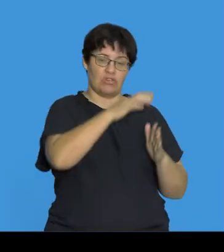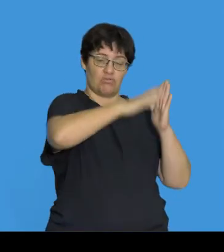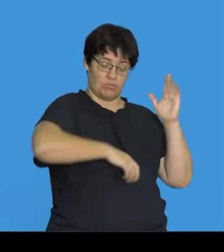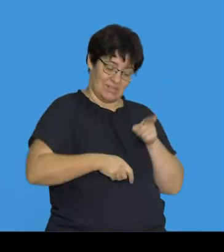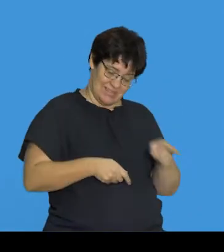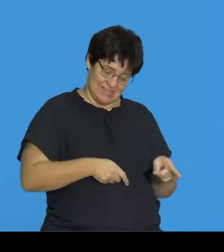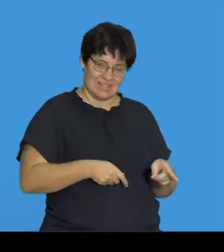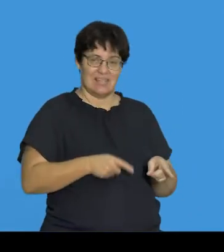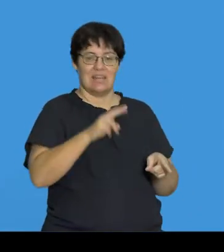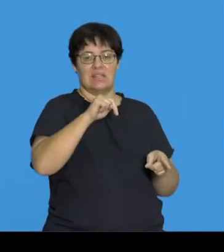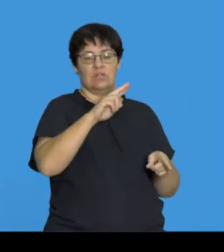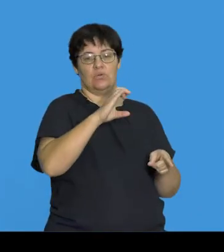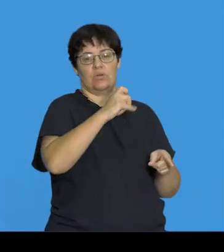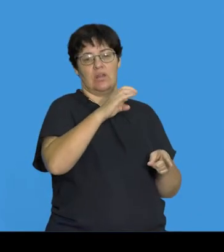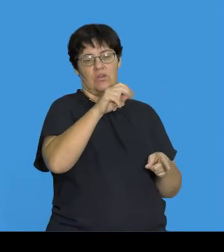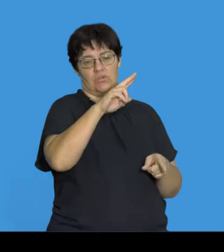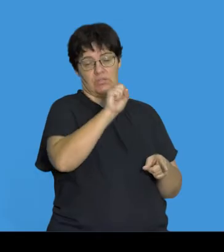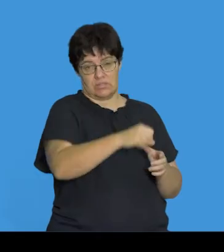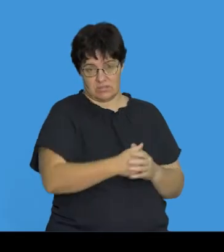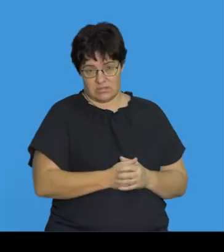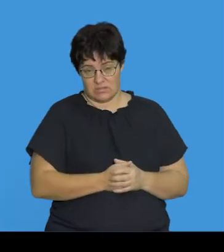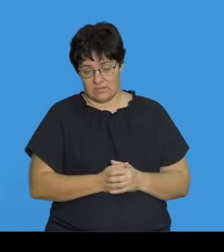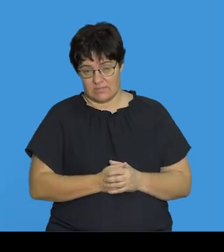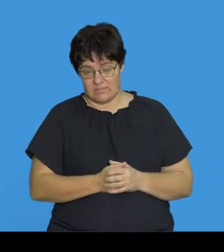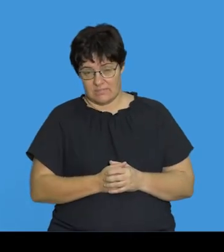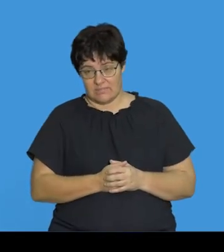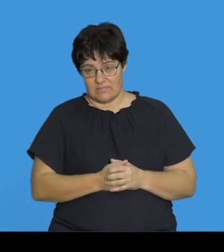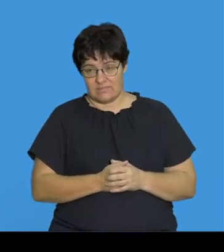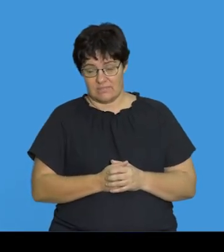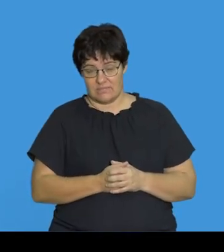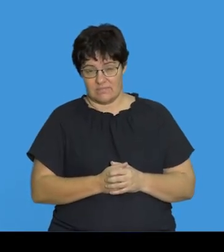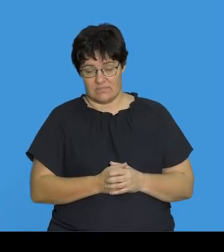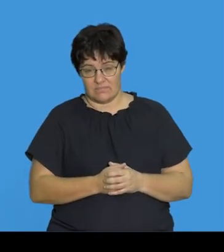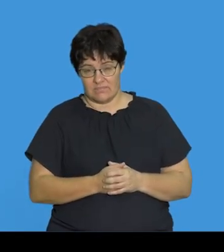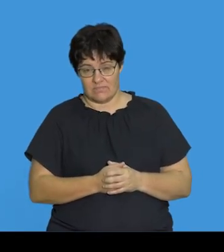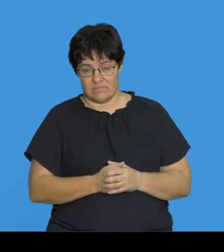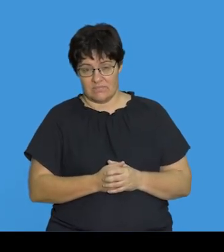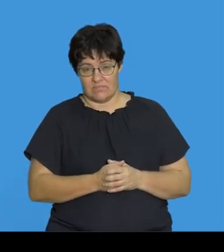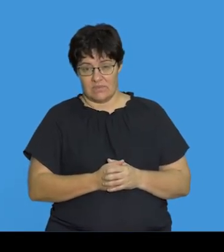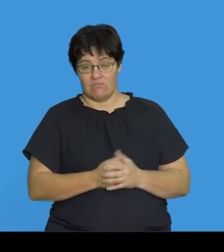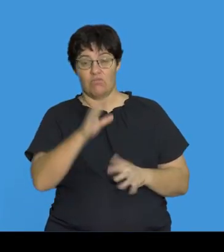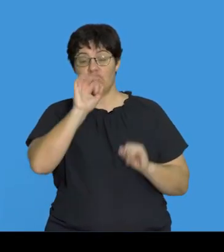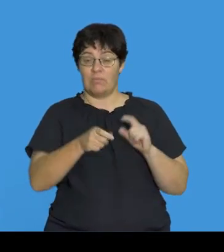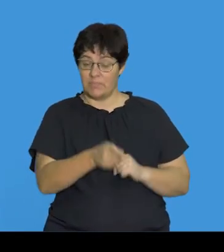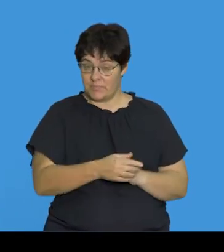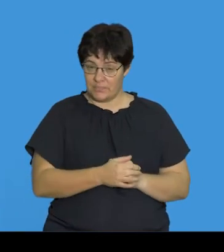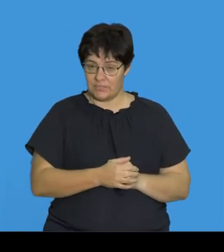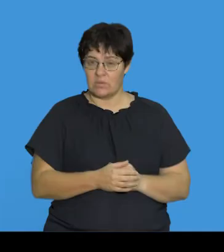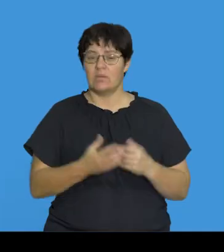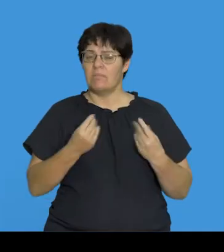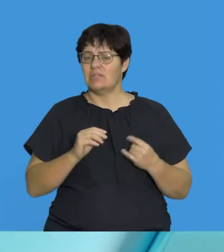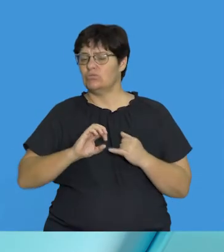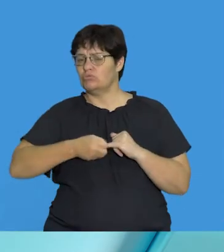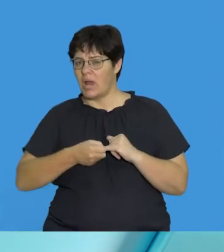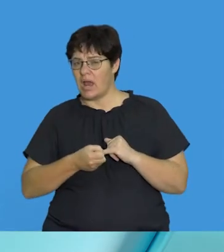and transcription, which is inside the nucleus. And so as we wrap this section